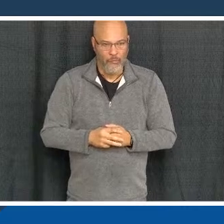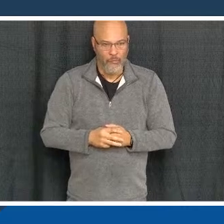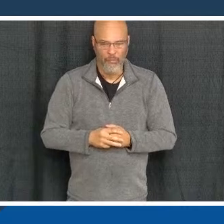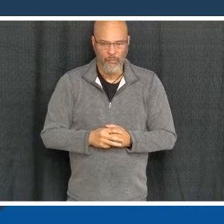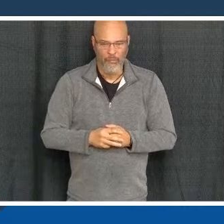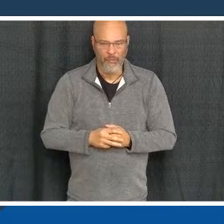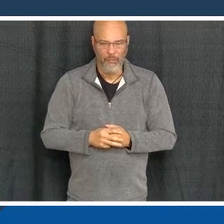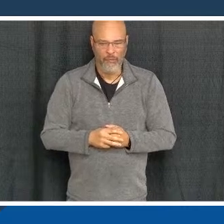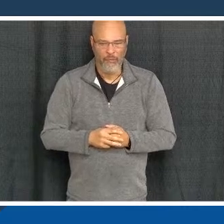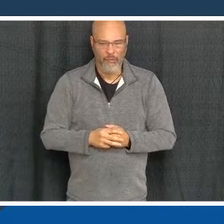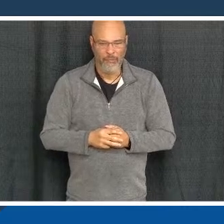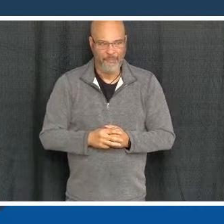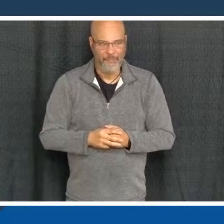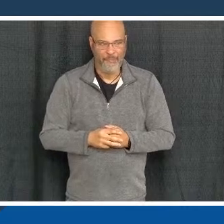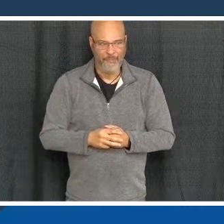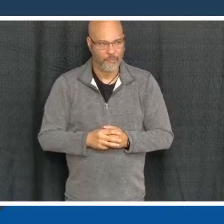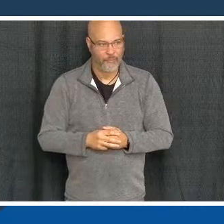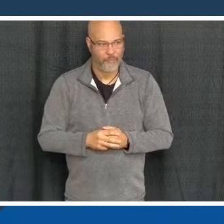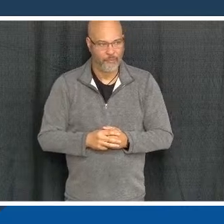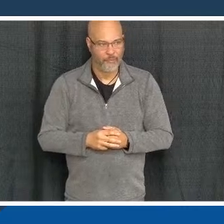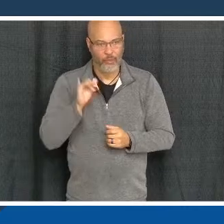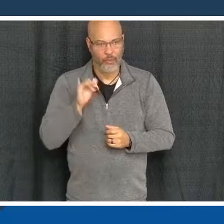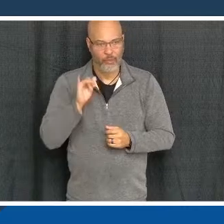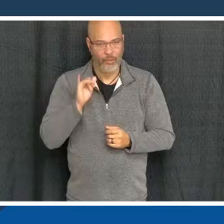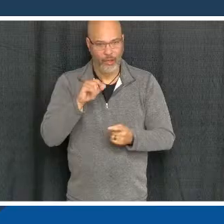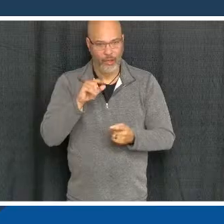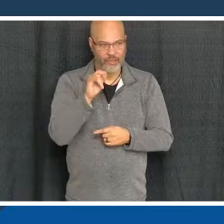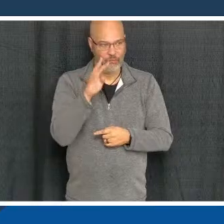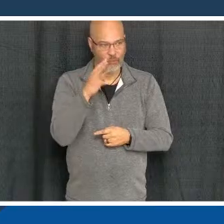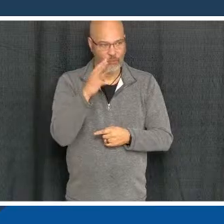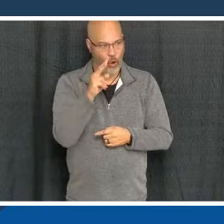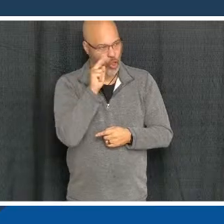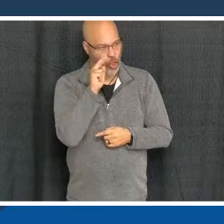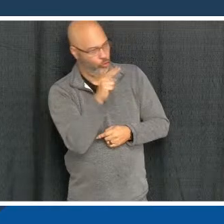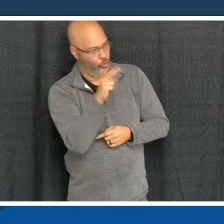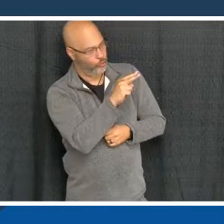And looking back, exit 4.